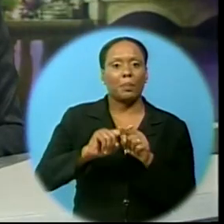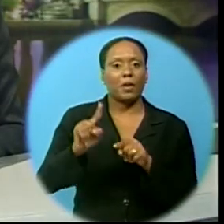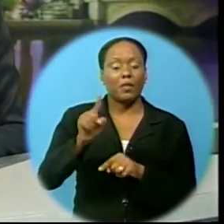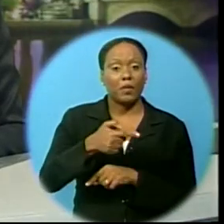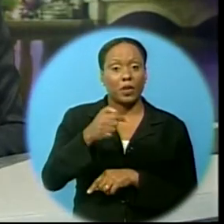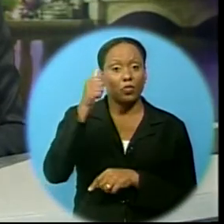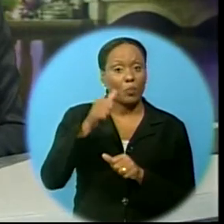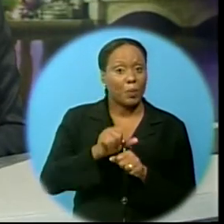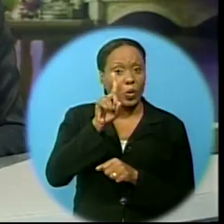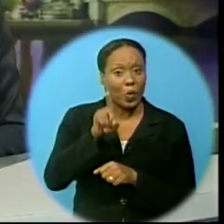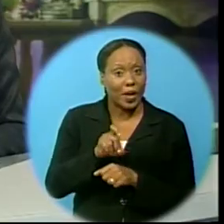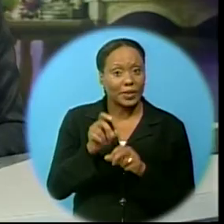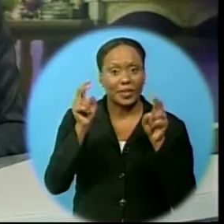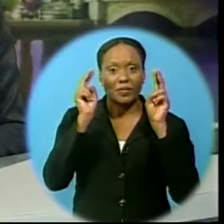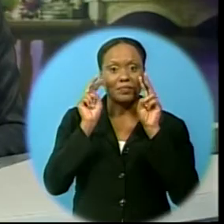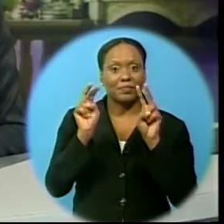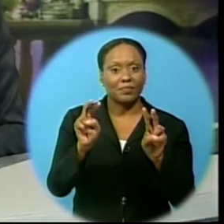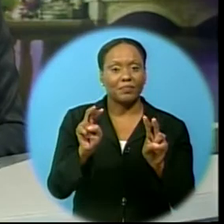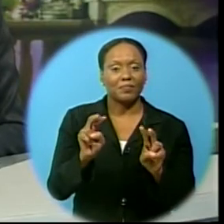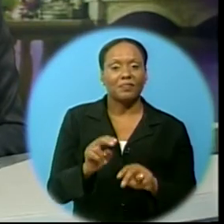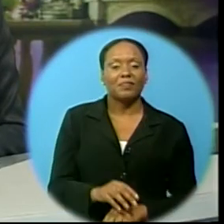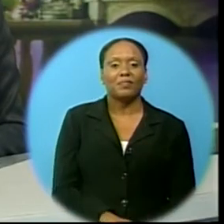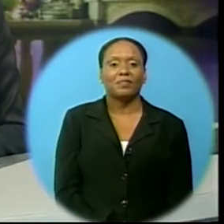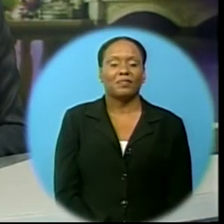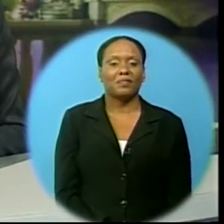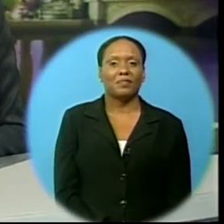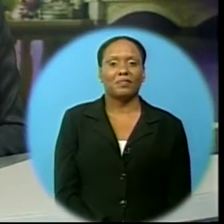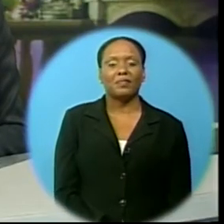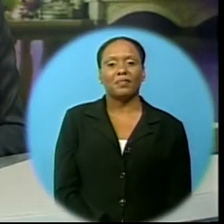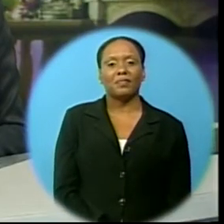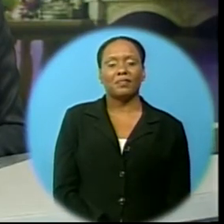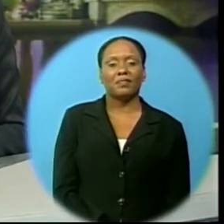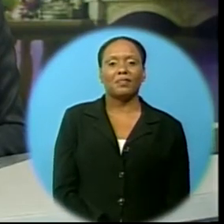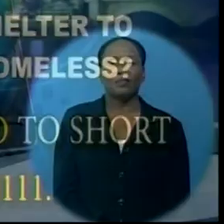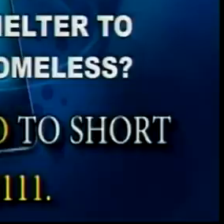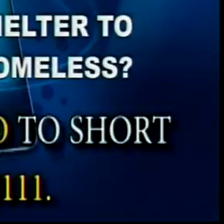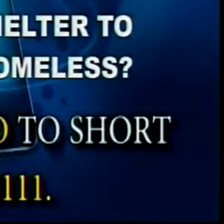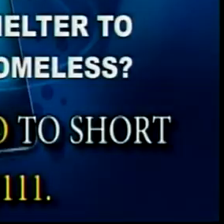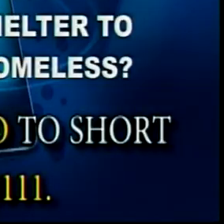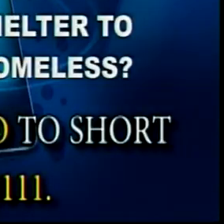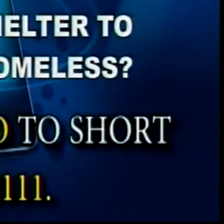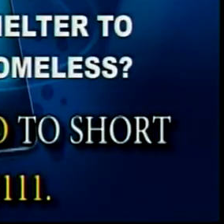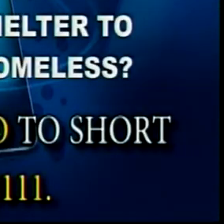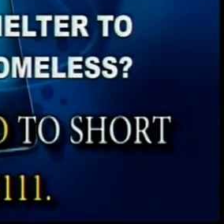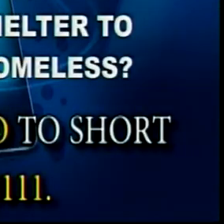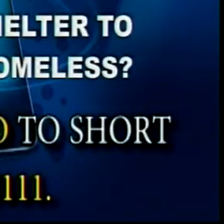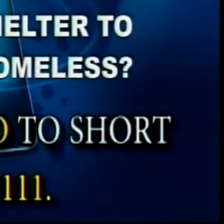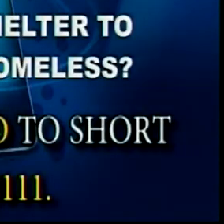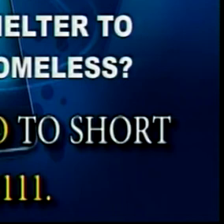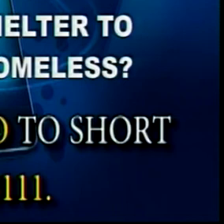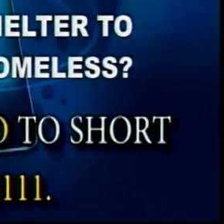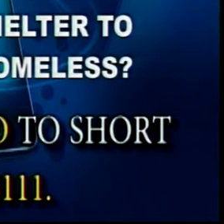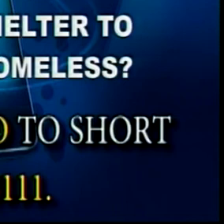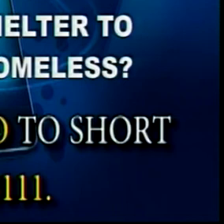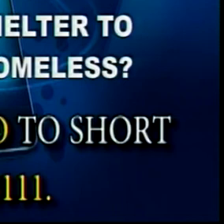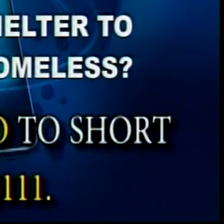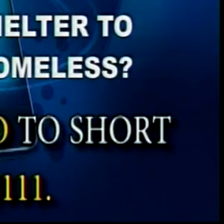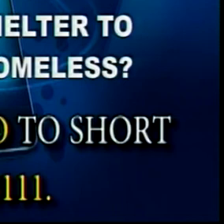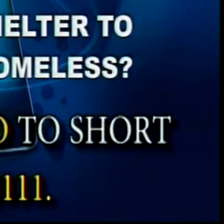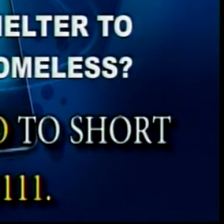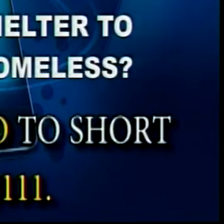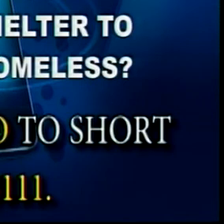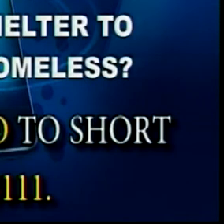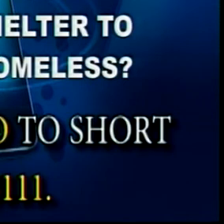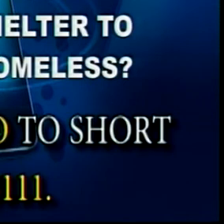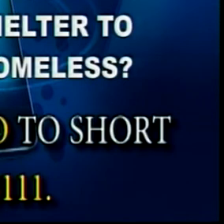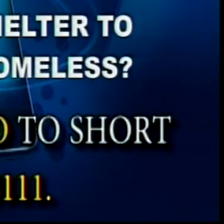is next, but first a reminder that we want to hear from you on this question. Do you believe Barbados needs a dedicated shelter to house the